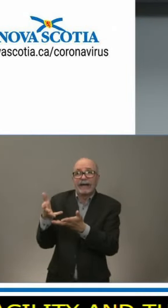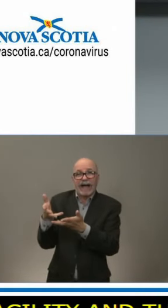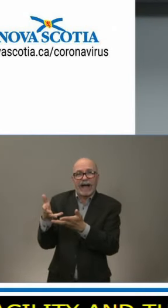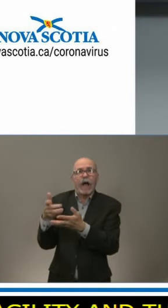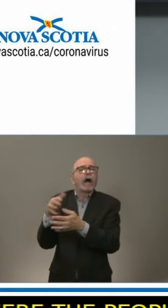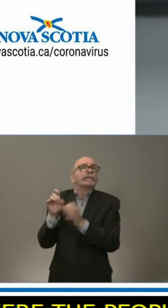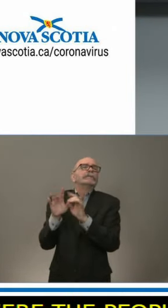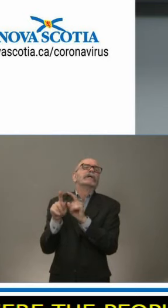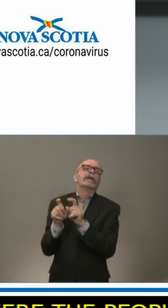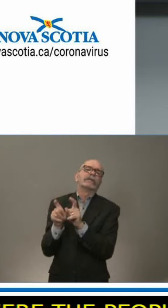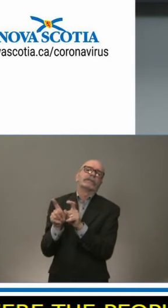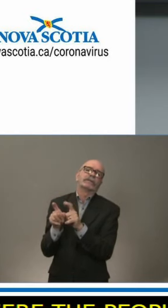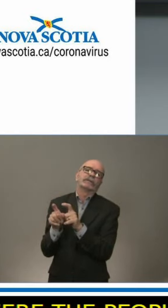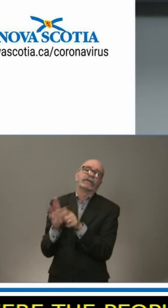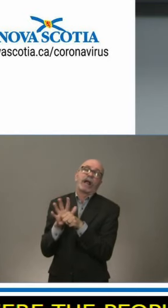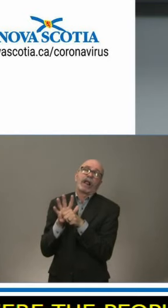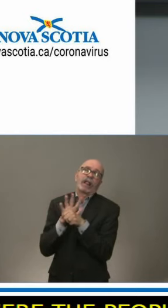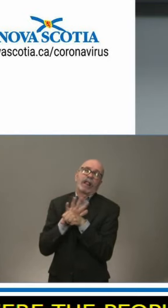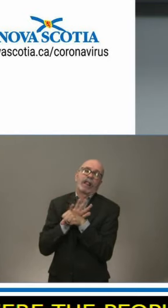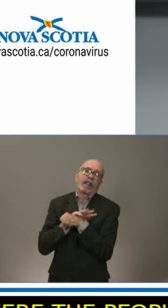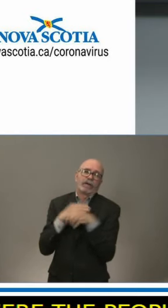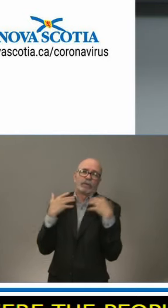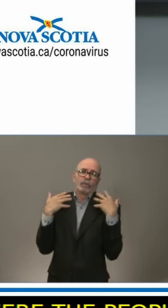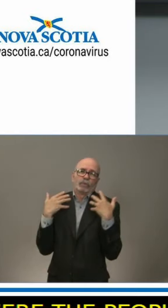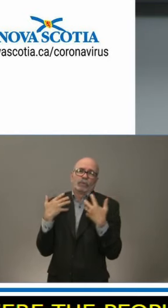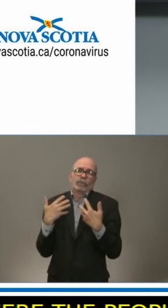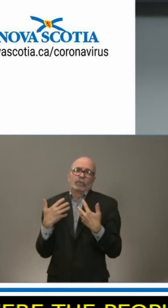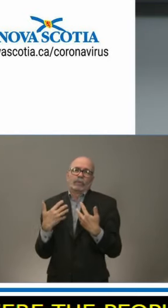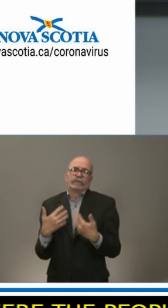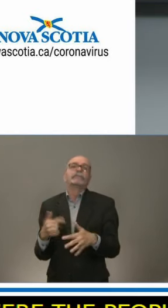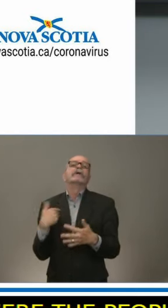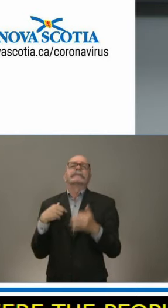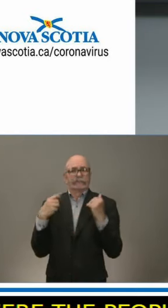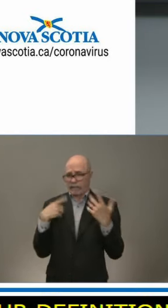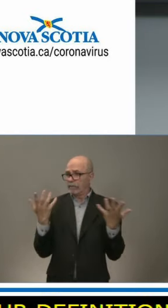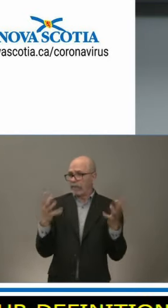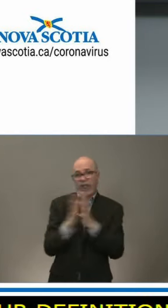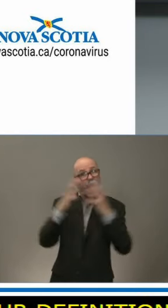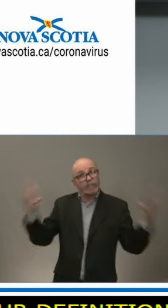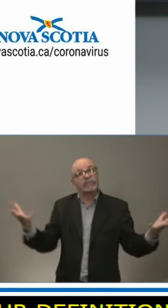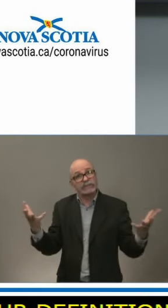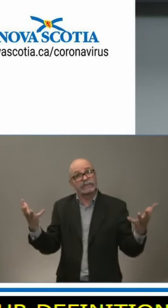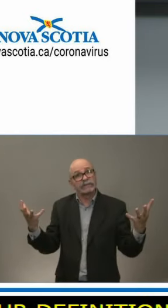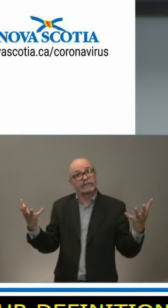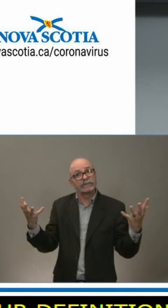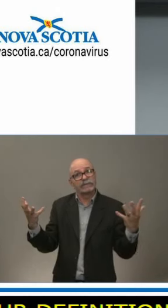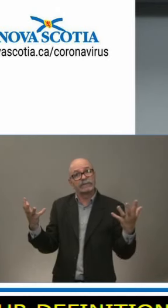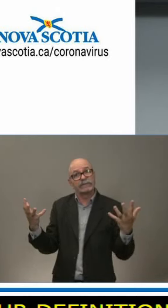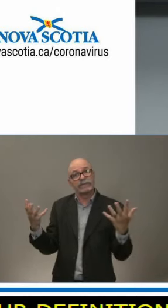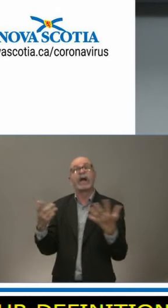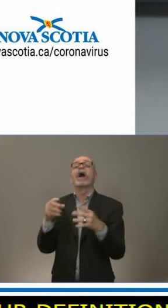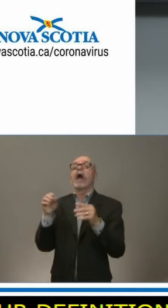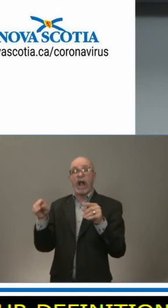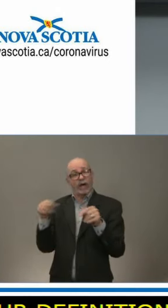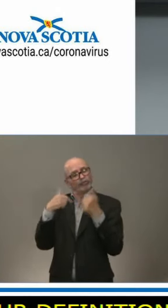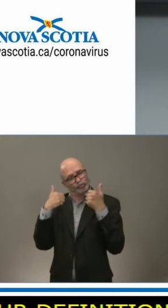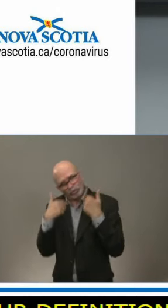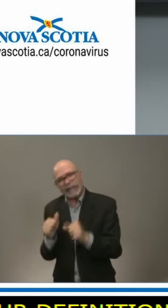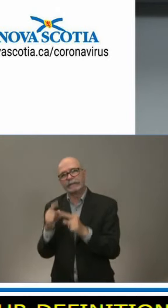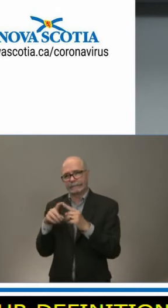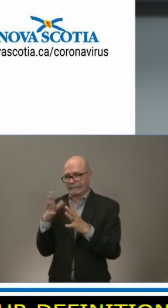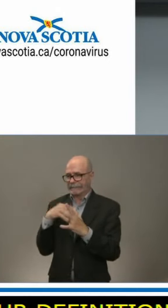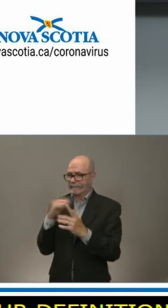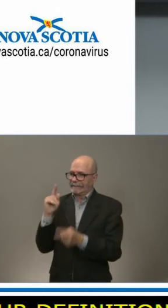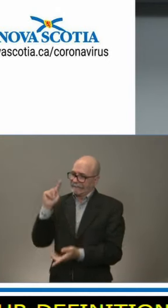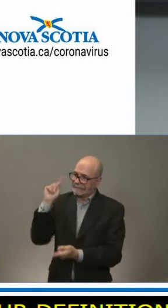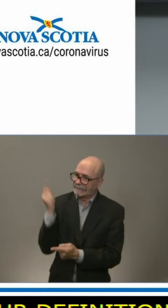close contacts, that appropriate steps are put in place to minimize their ability. First of